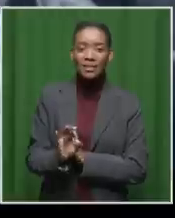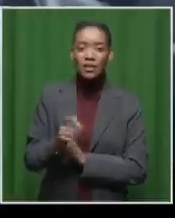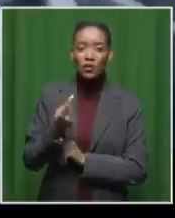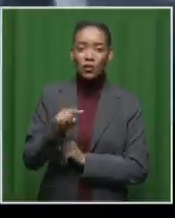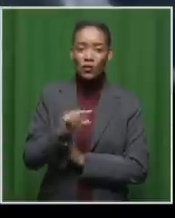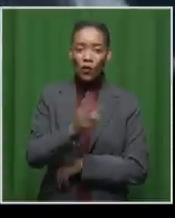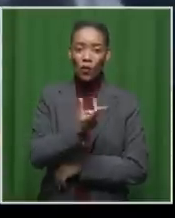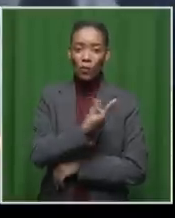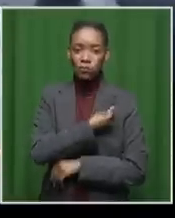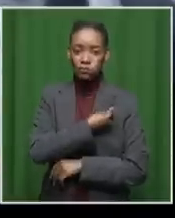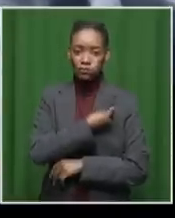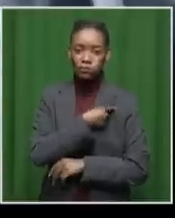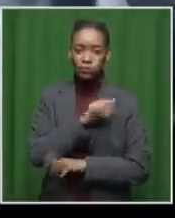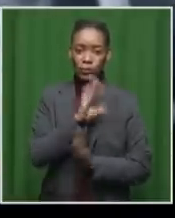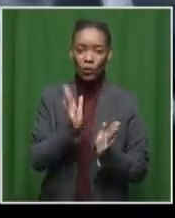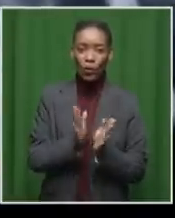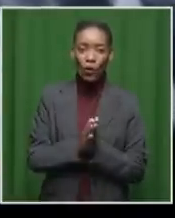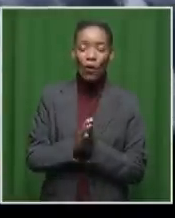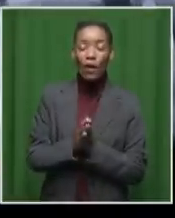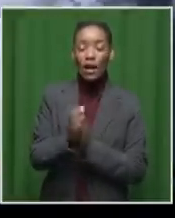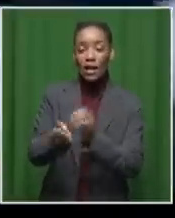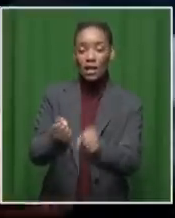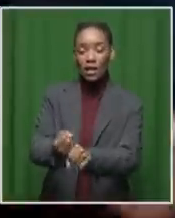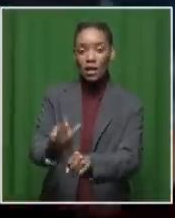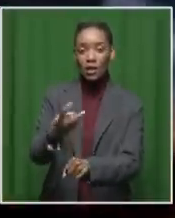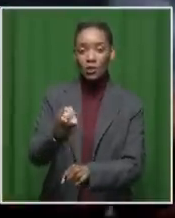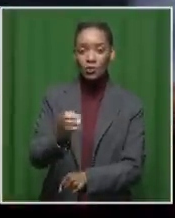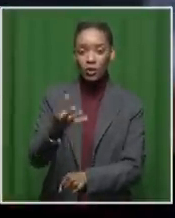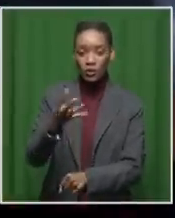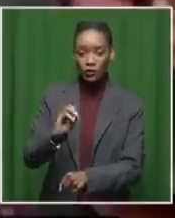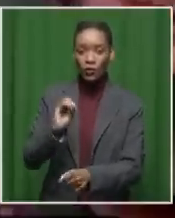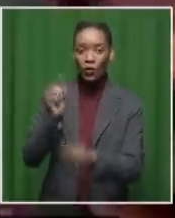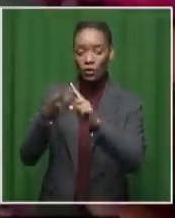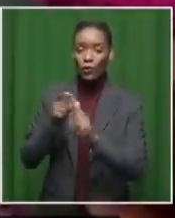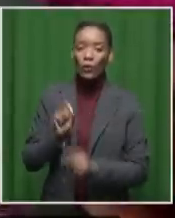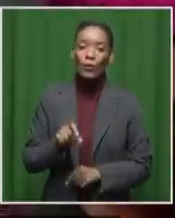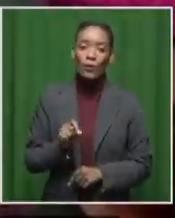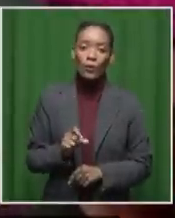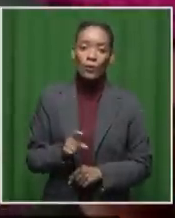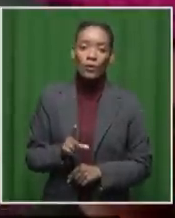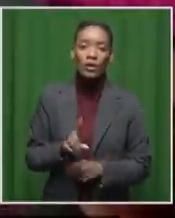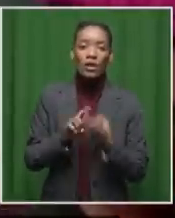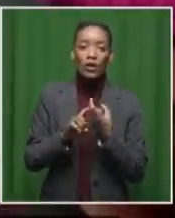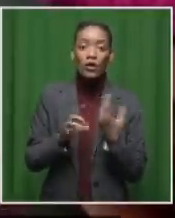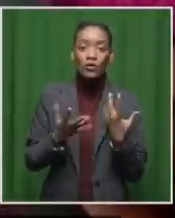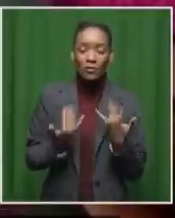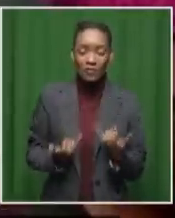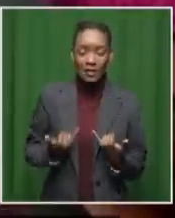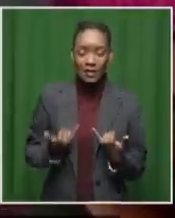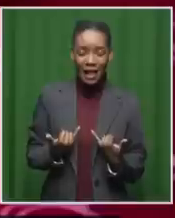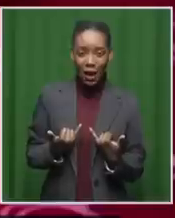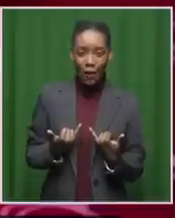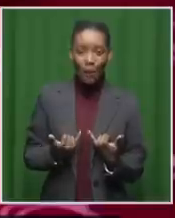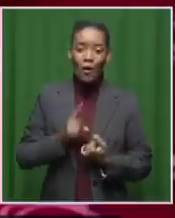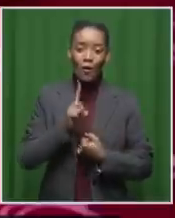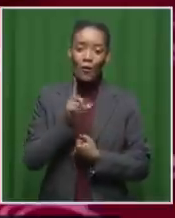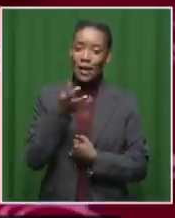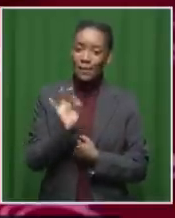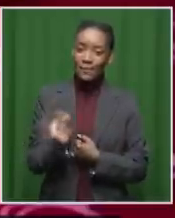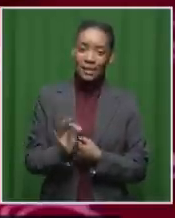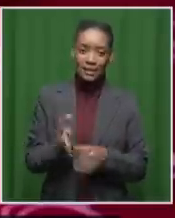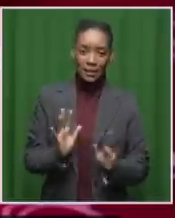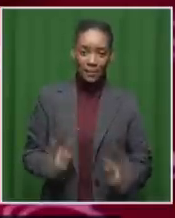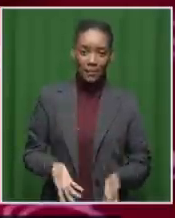doses on the continent by the year 2040, and that would be up from the current 1%. Africa's